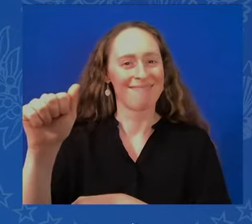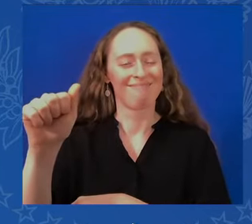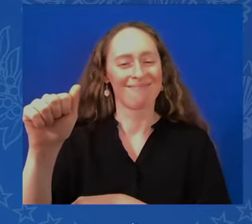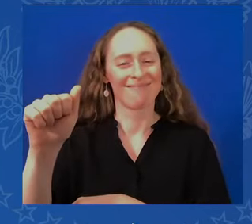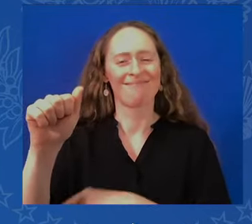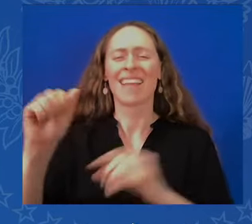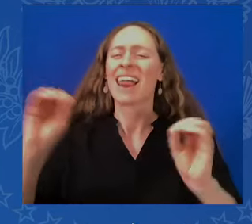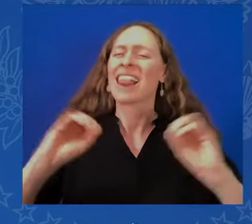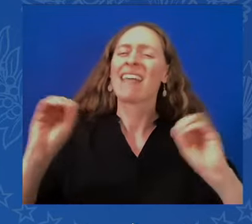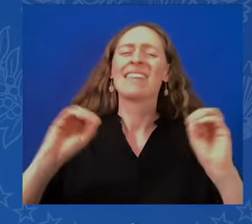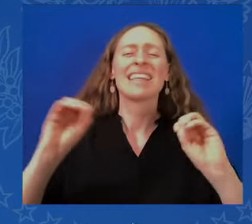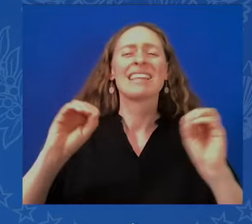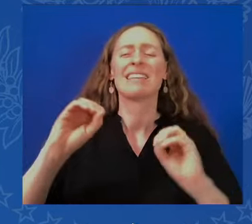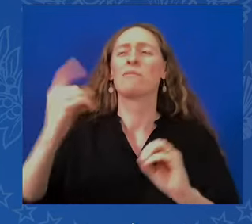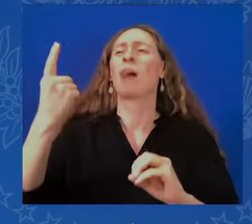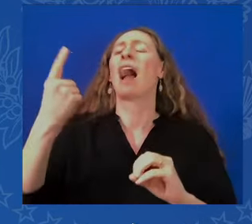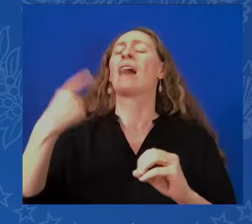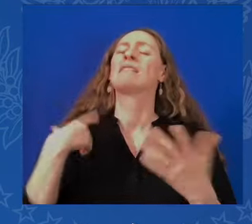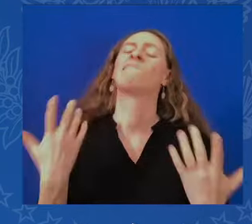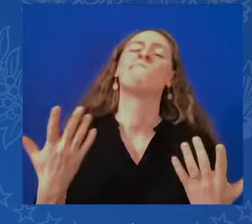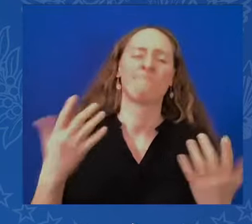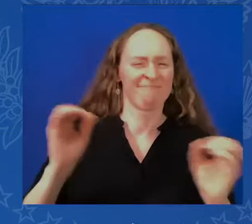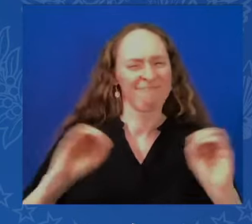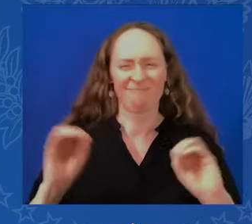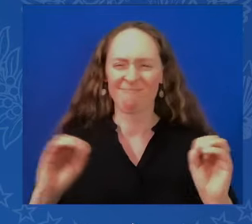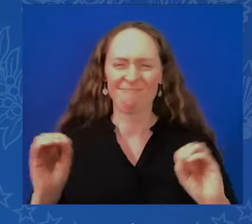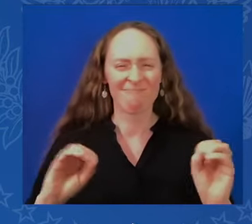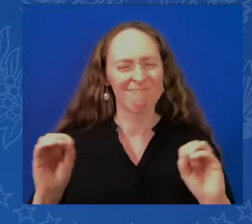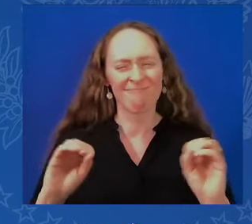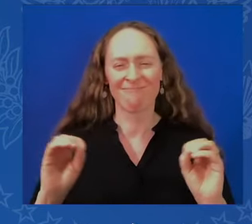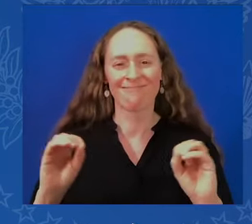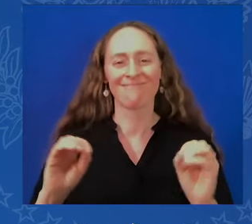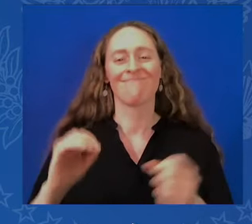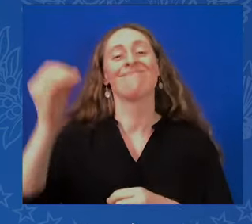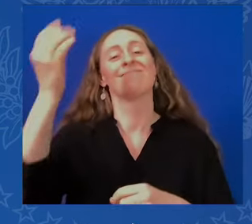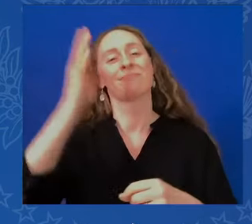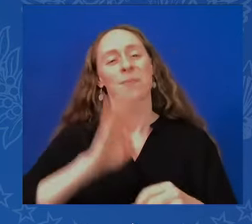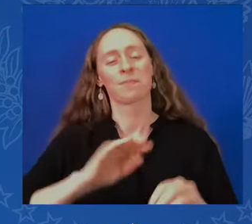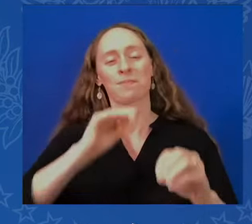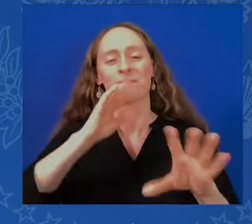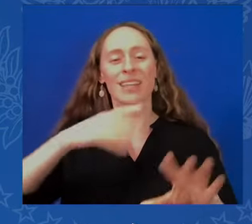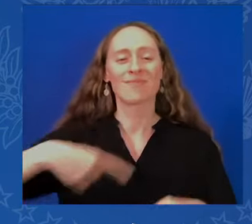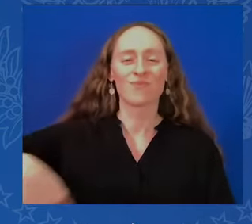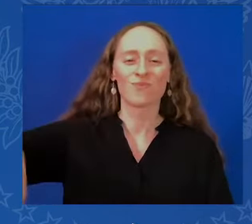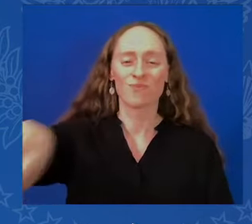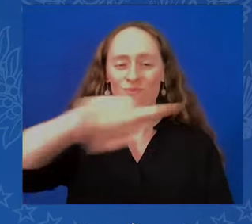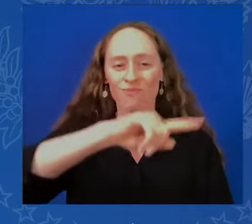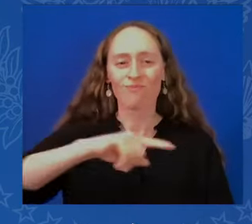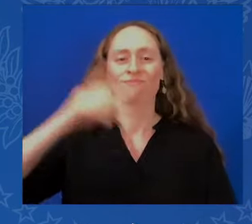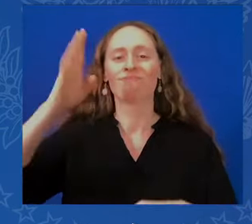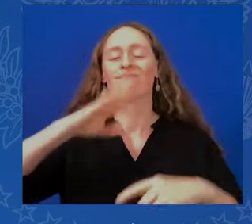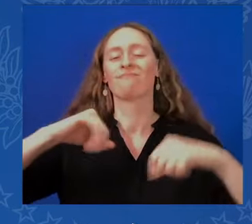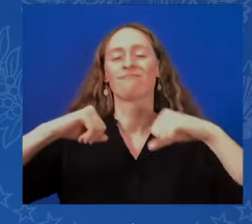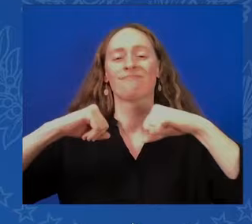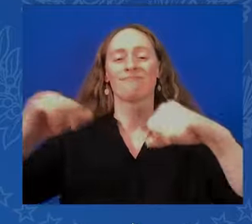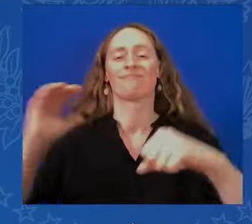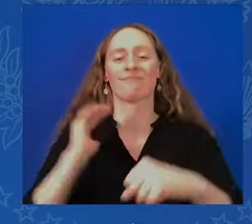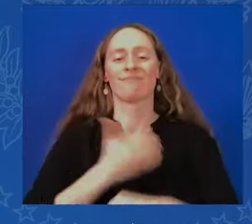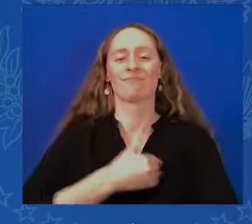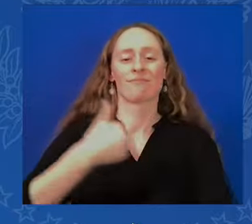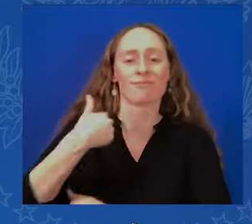and may God protect our troops, our first responders, and all those who gave their soul. Thank you, thank you, thank you.